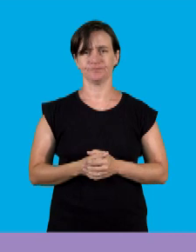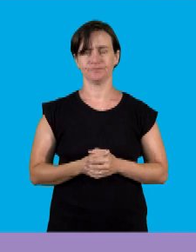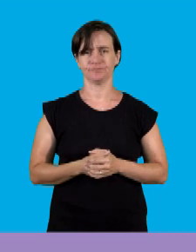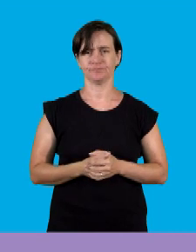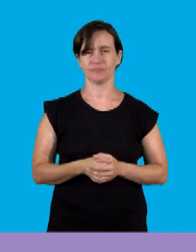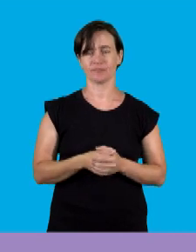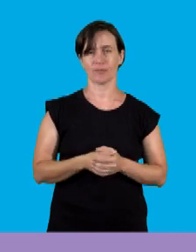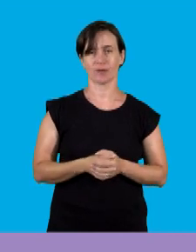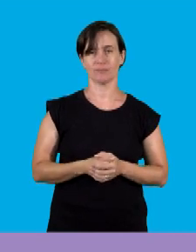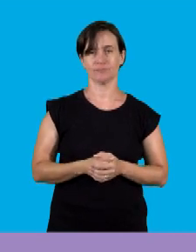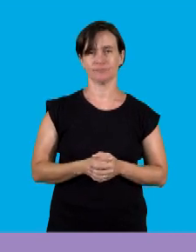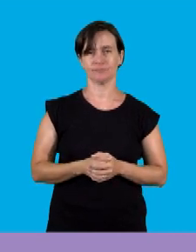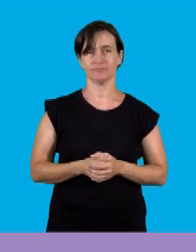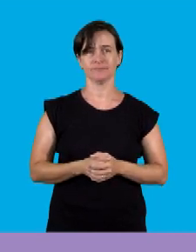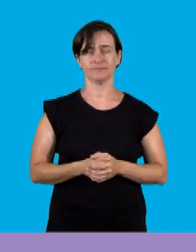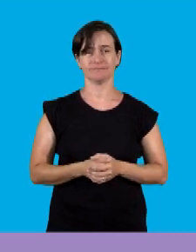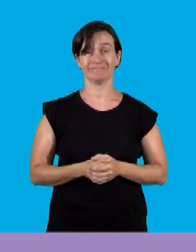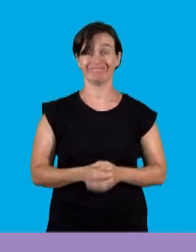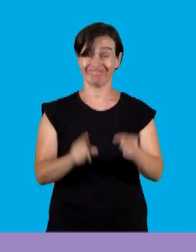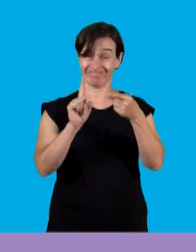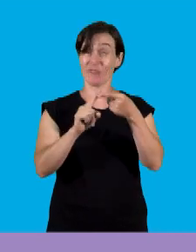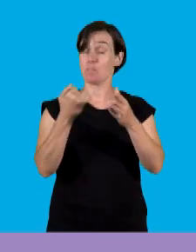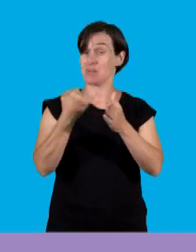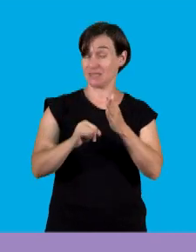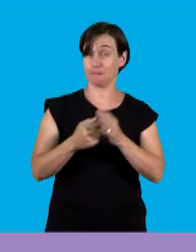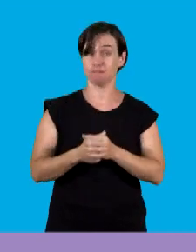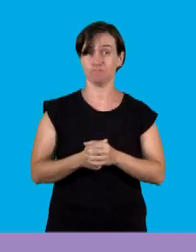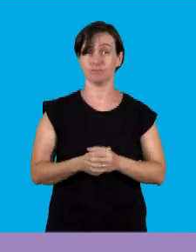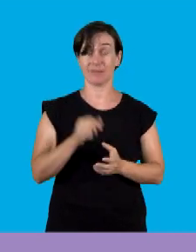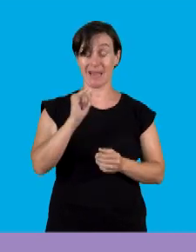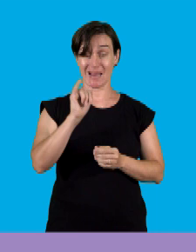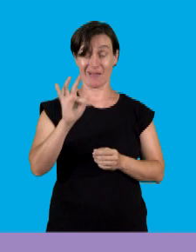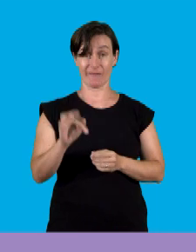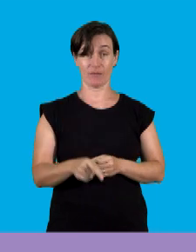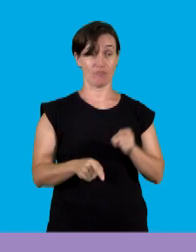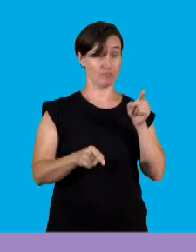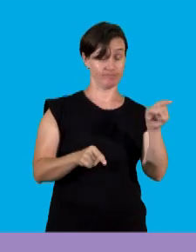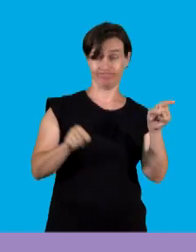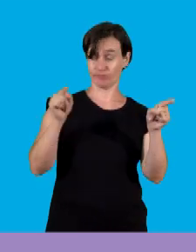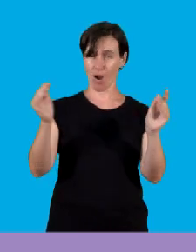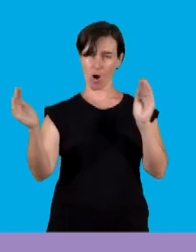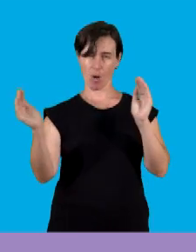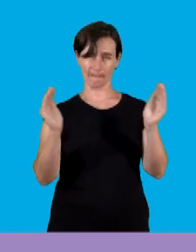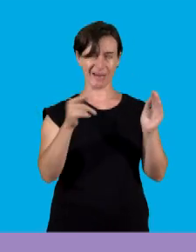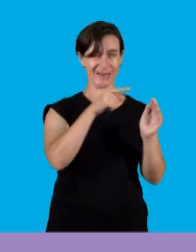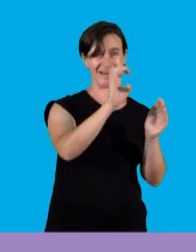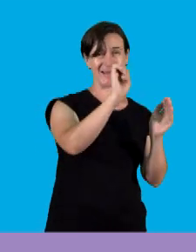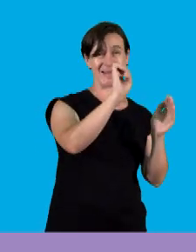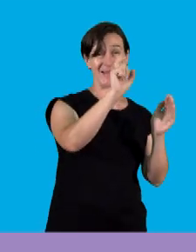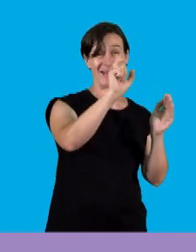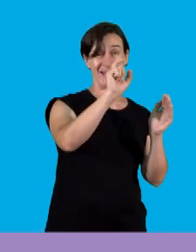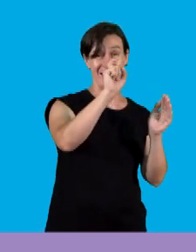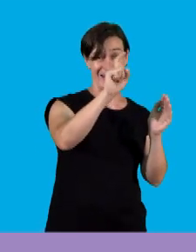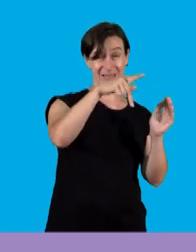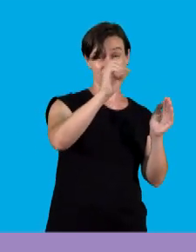when you are working with exponents. Now the first one there says, when comparing integers in exponential form, it is common to multiply